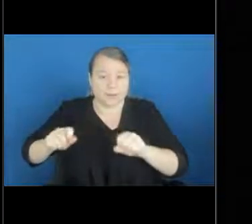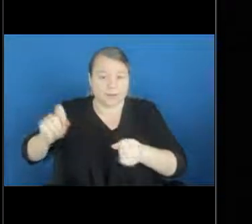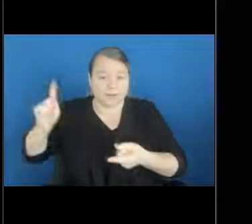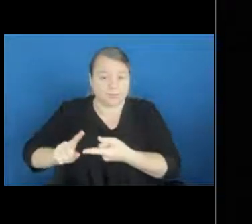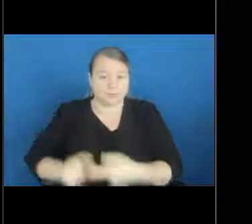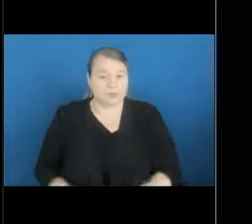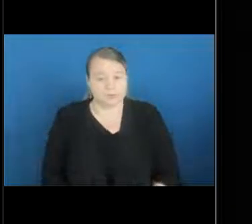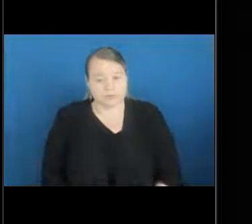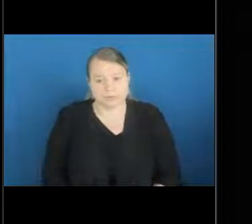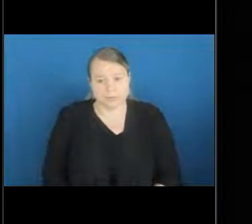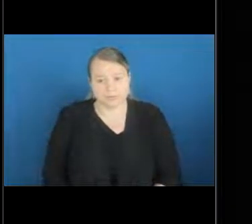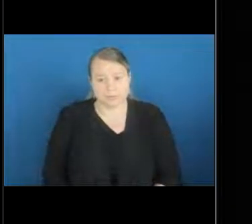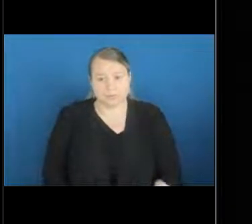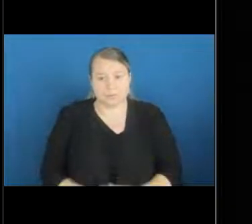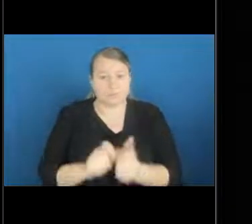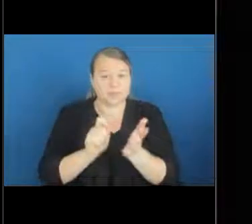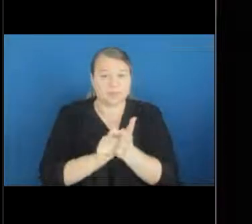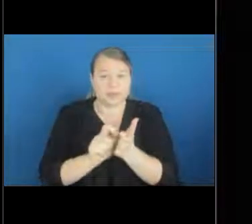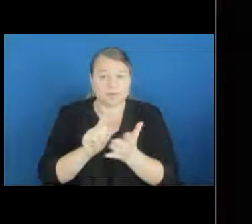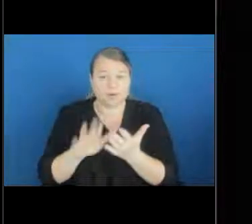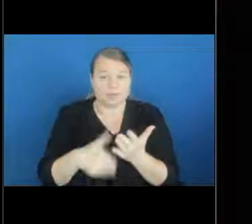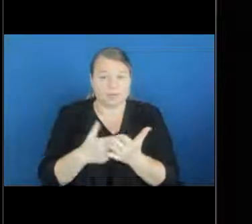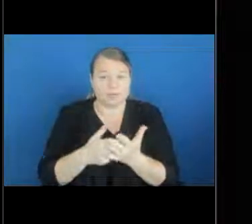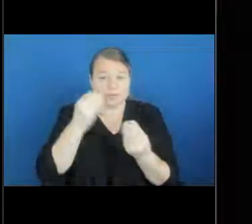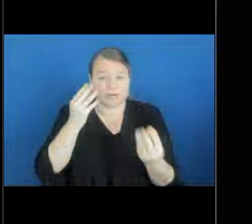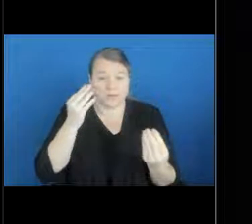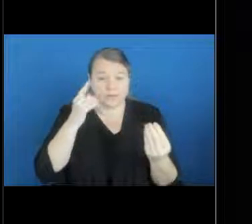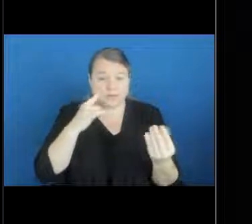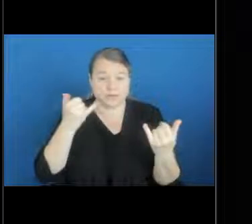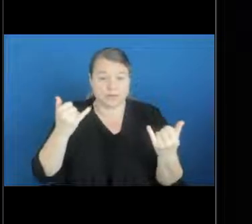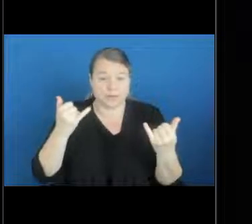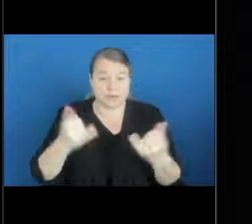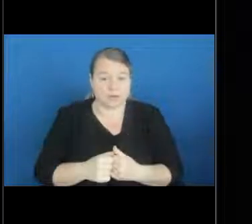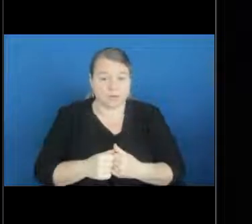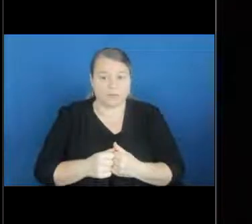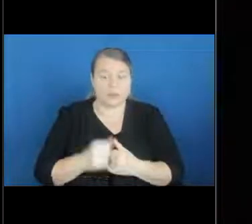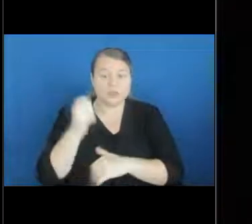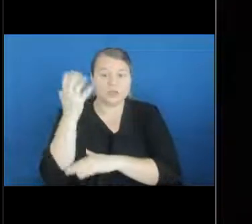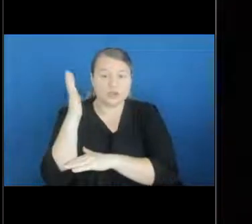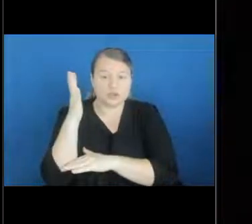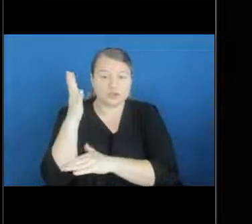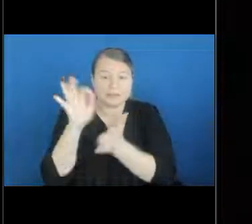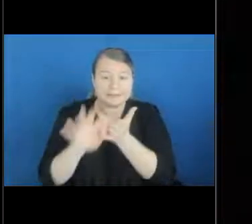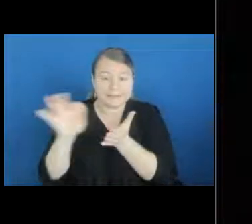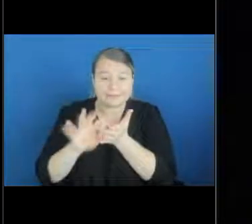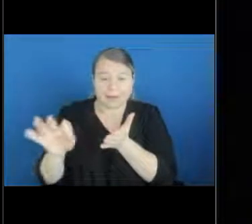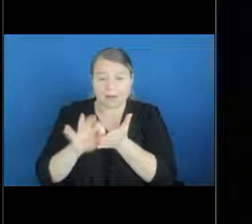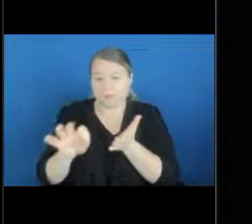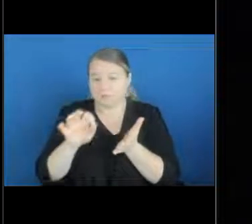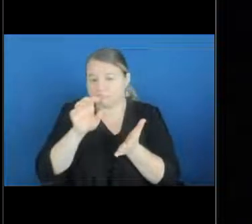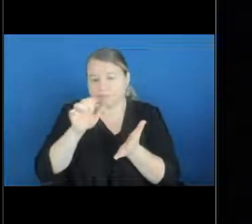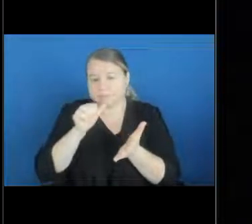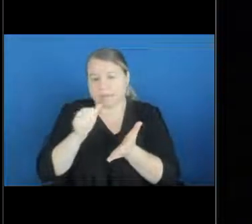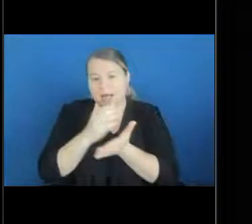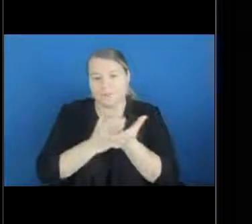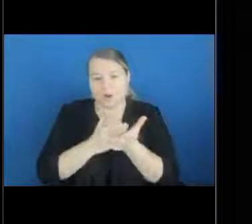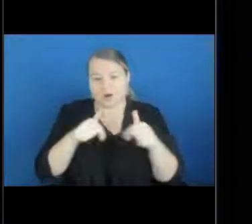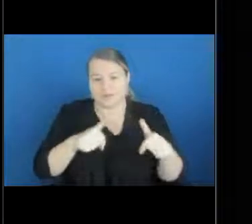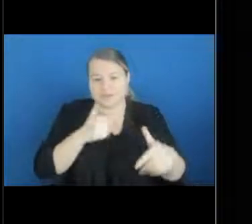That's really the information I can bring up for now, but we don't do like a tree canopy count as part of the NEPA